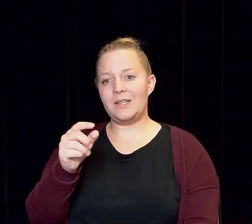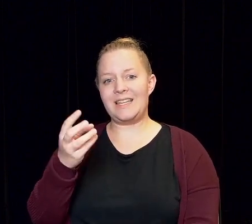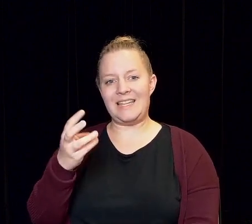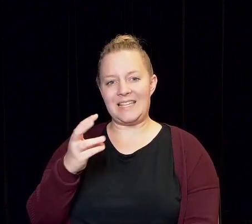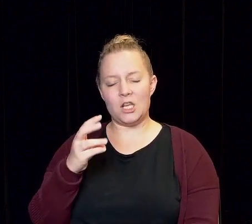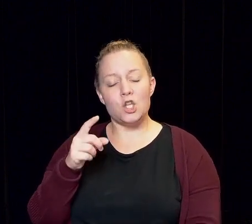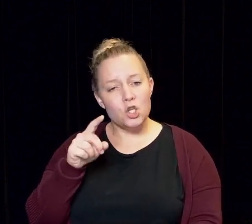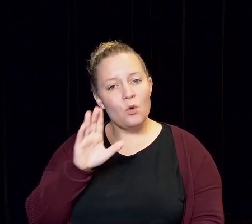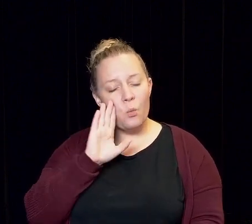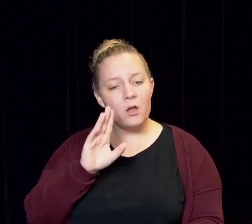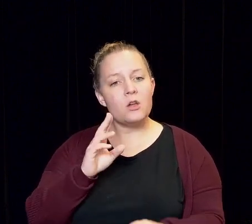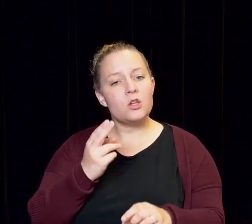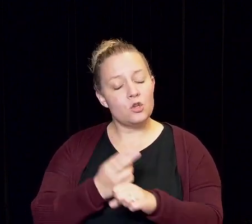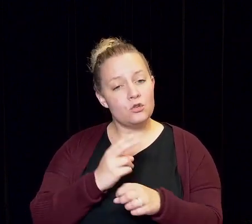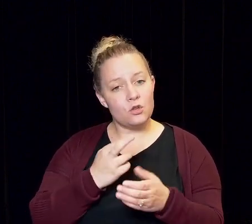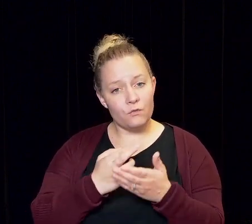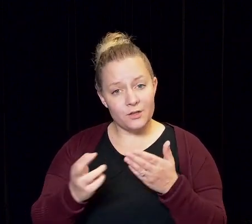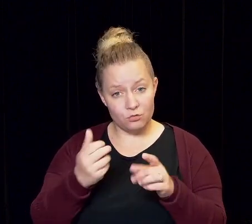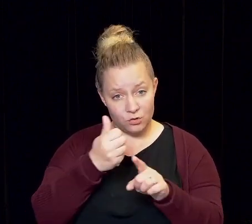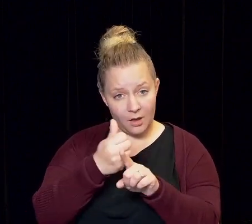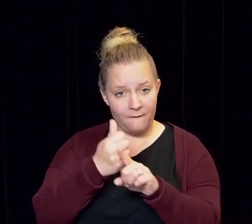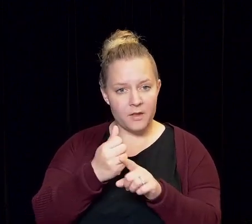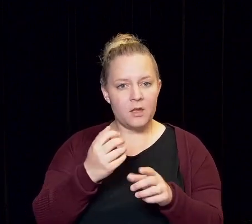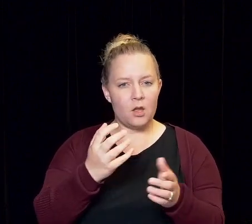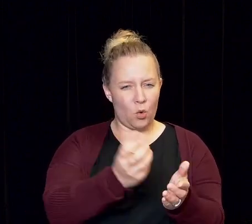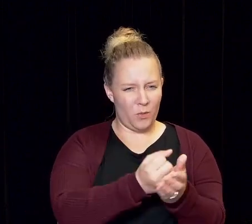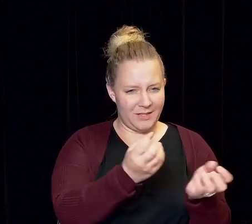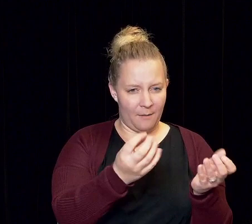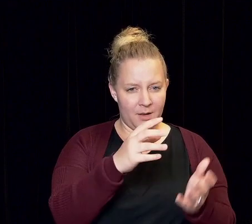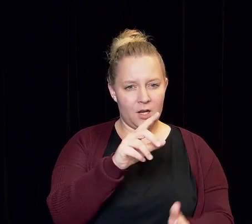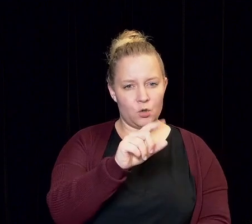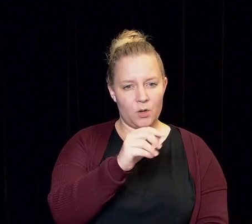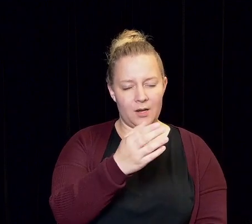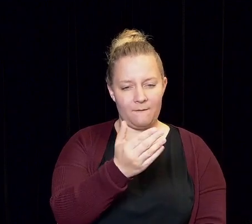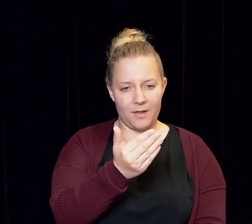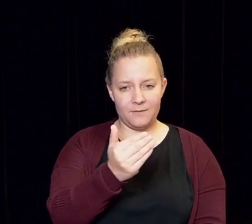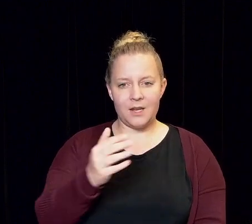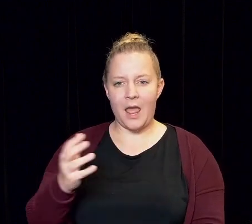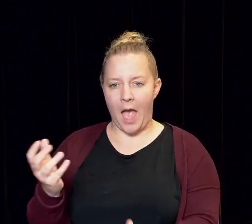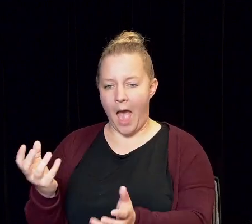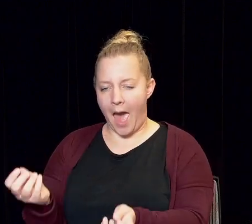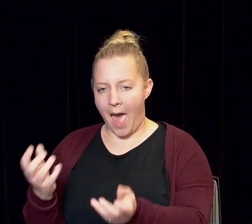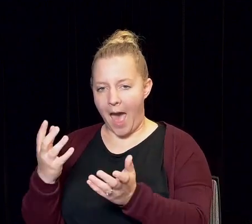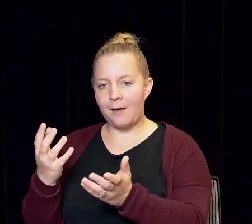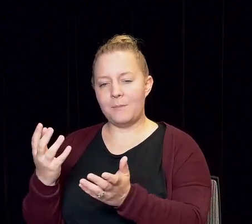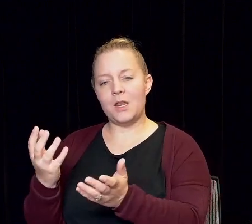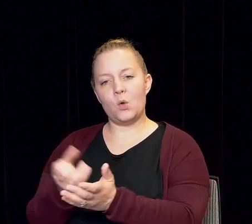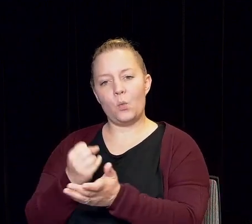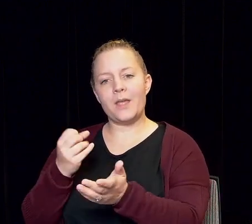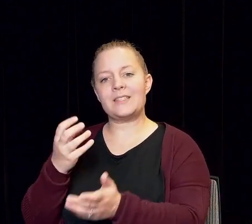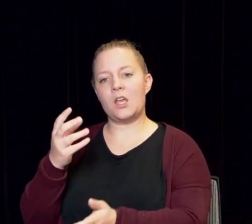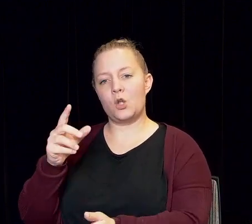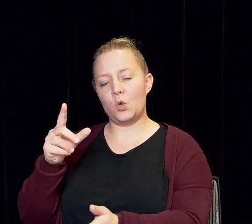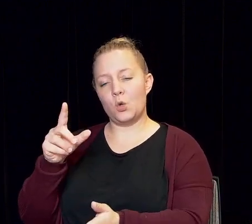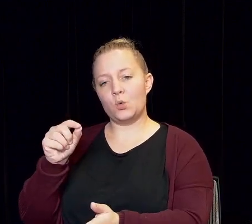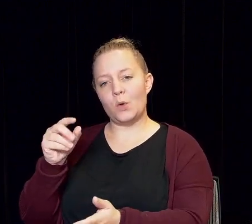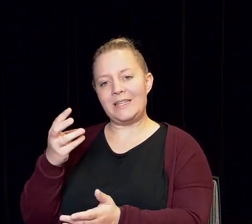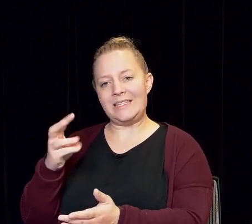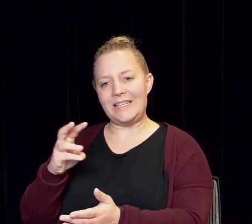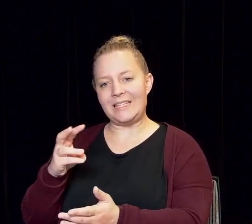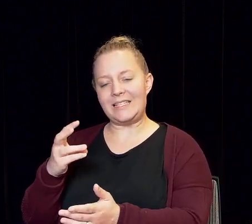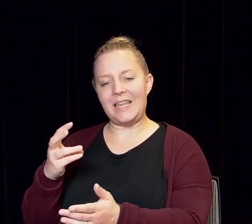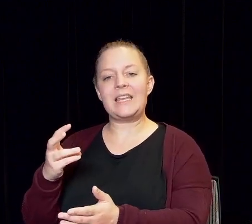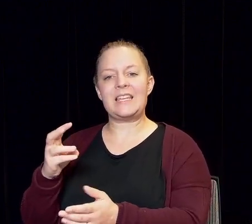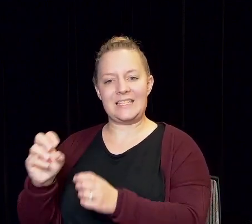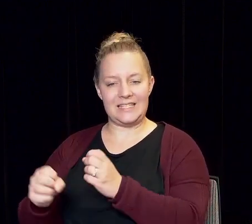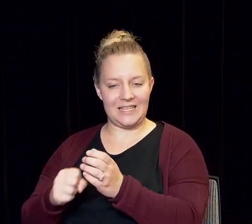many wins they had during their 2015 season, record it here, and how many wins they had during their 2016 season, record it here.